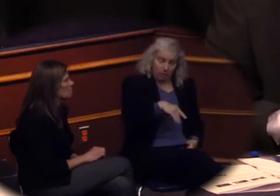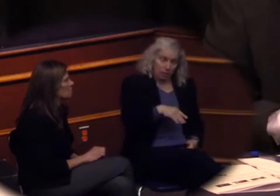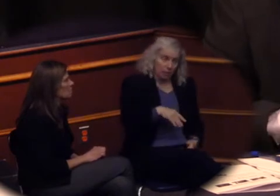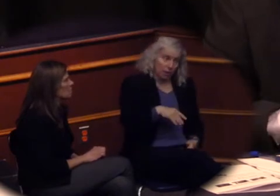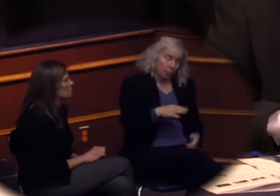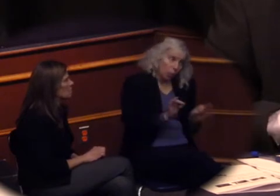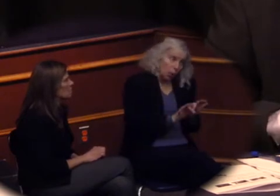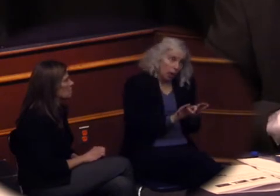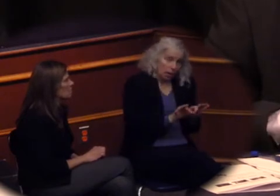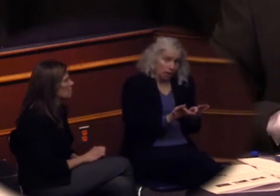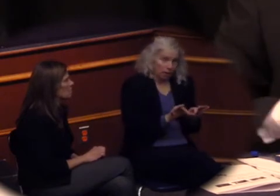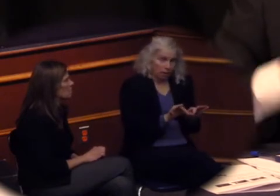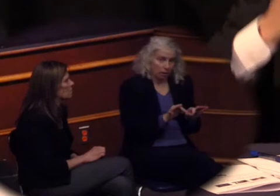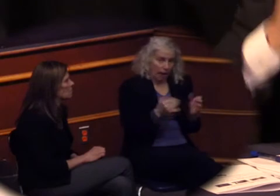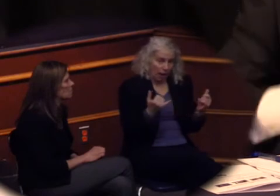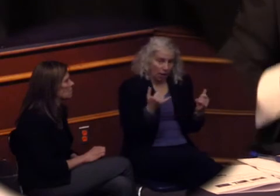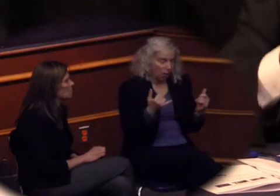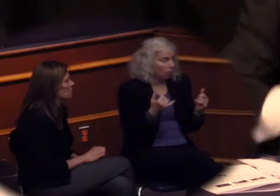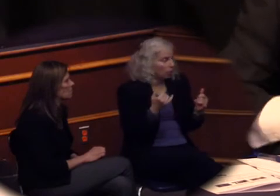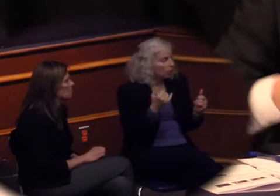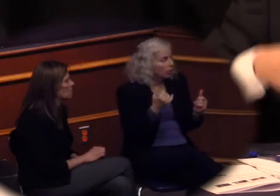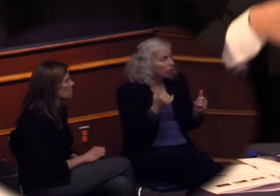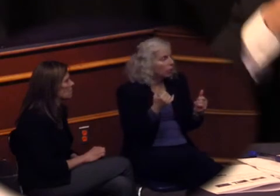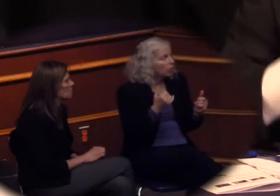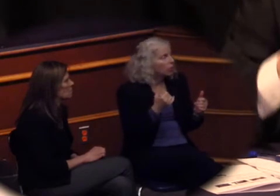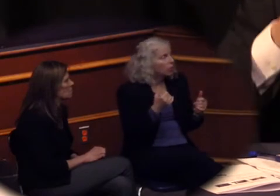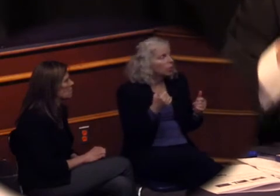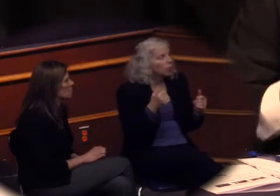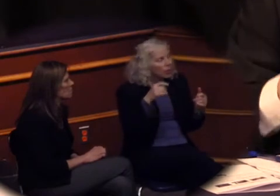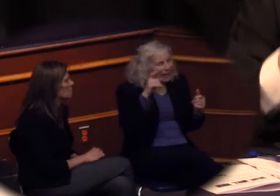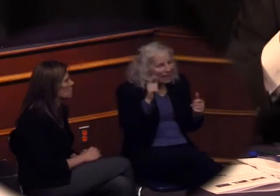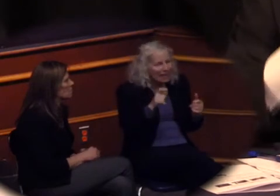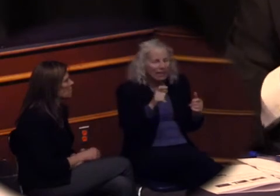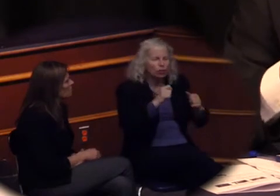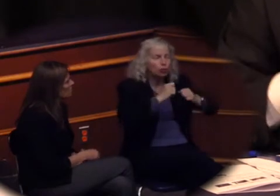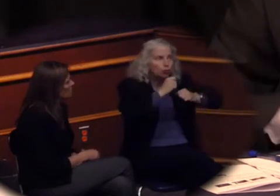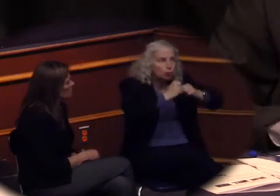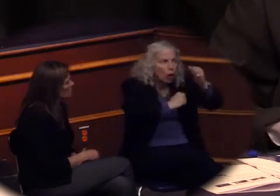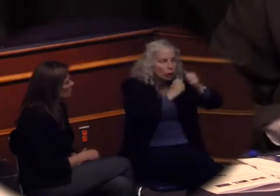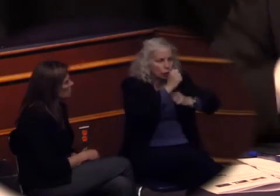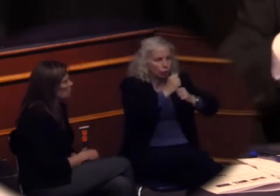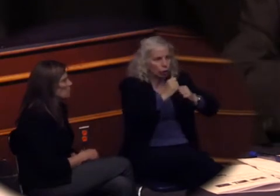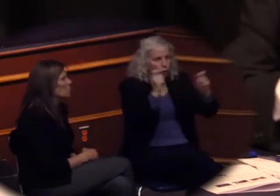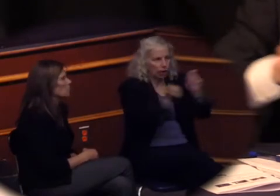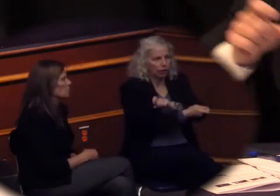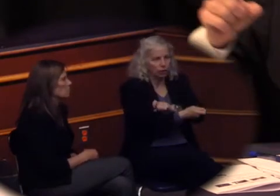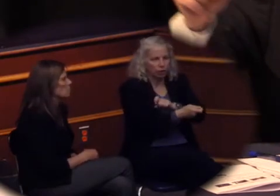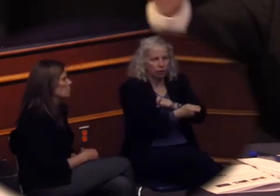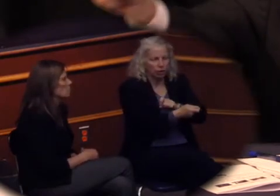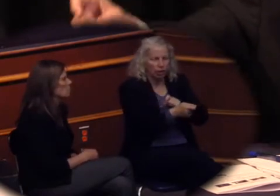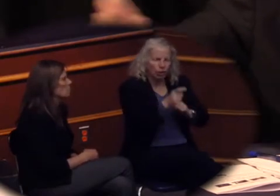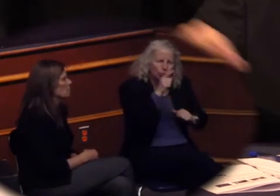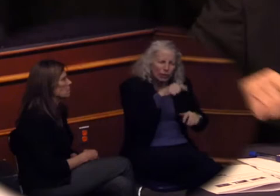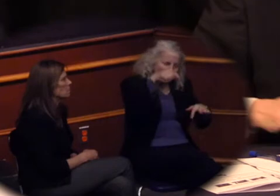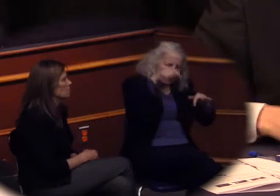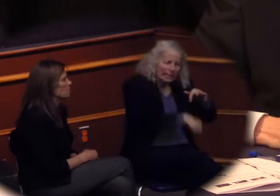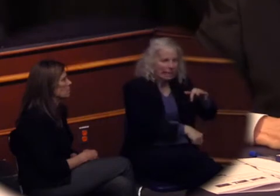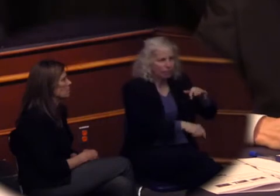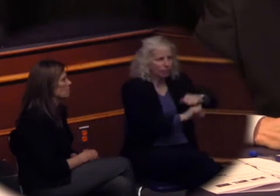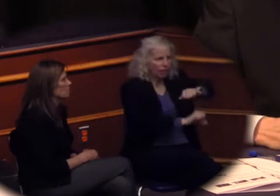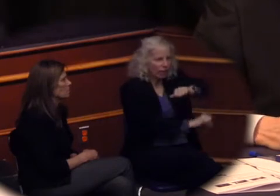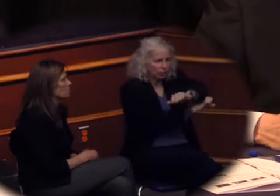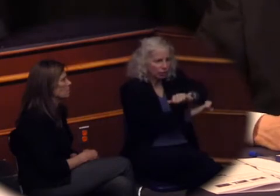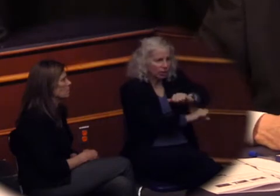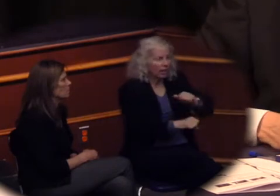things that we see today is the need to take on deep structural problems. This is not that we have an isolated issue,